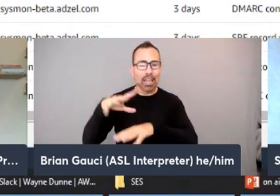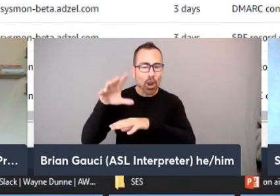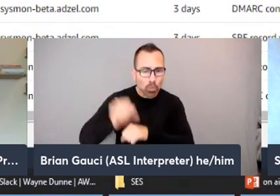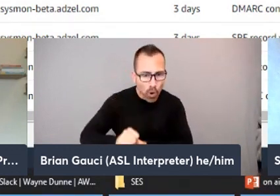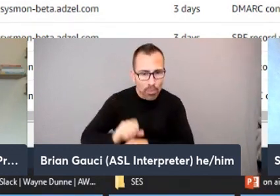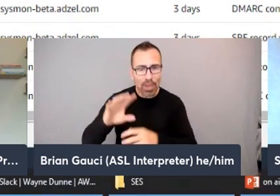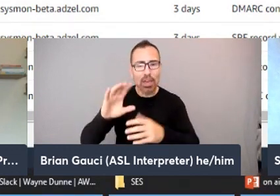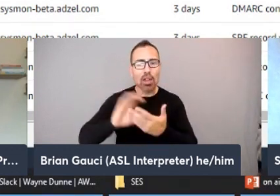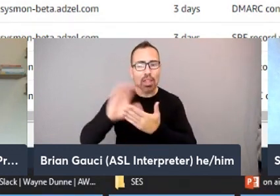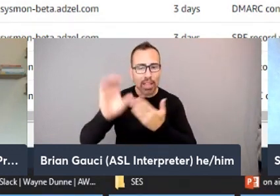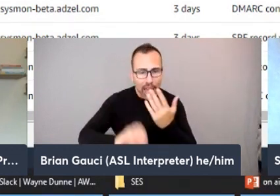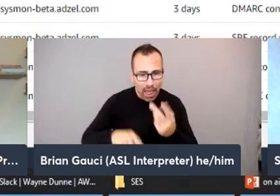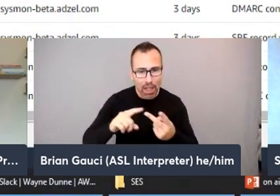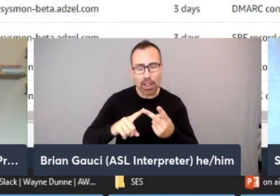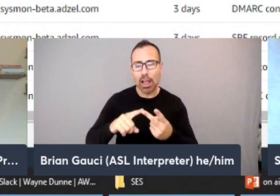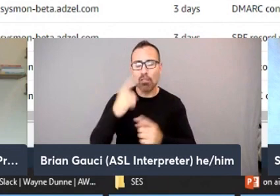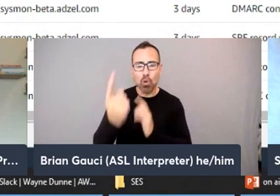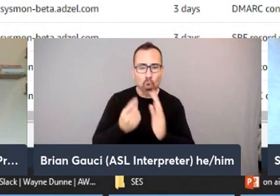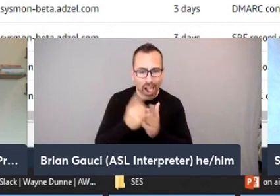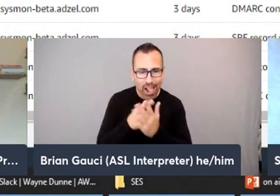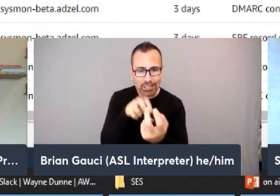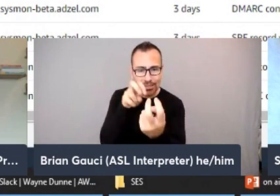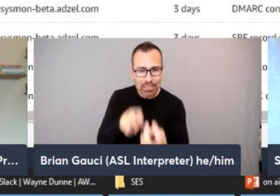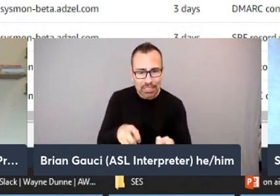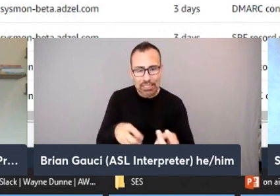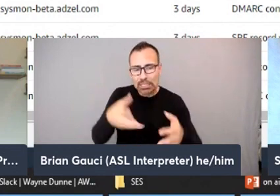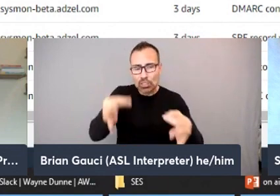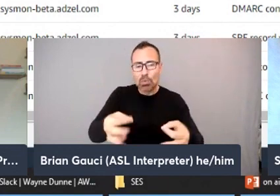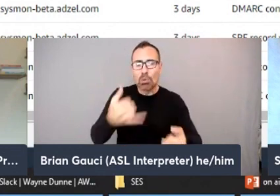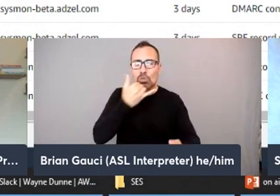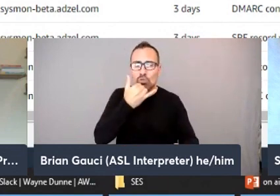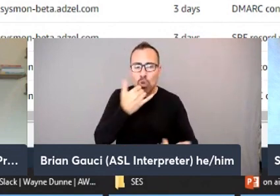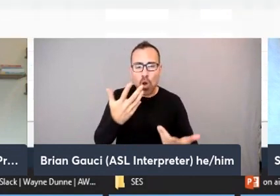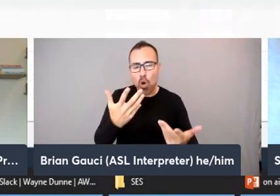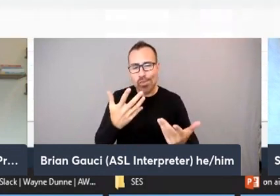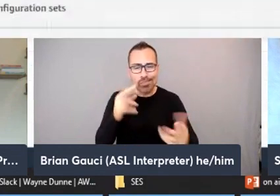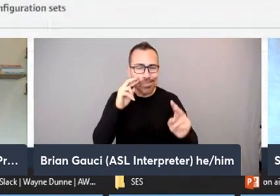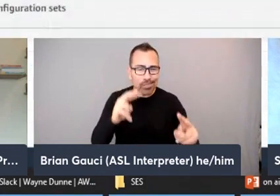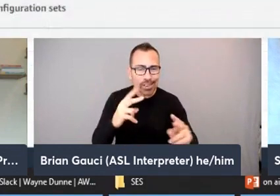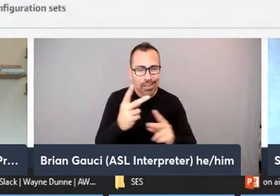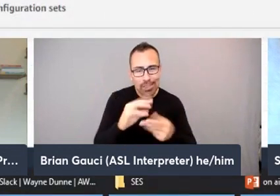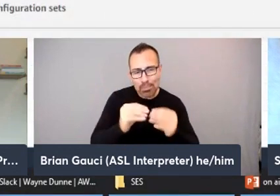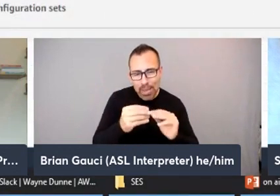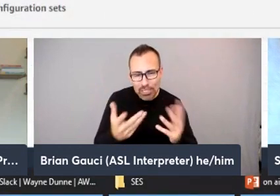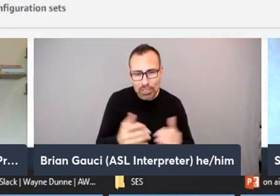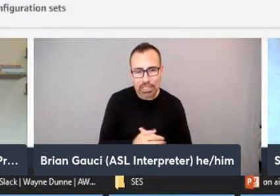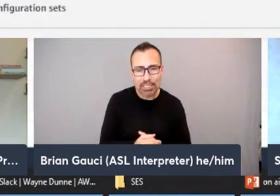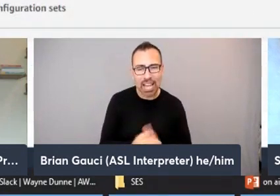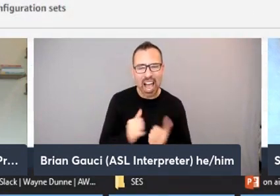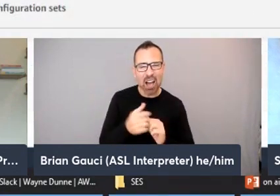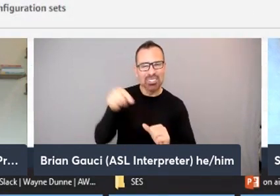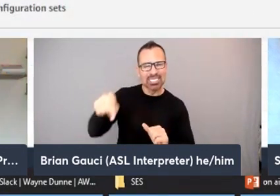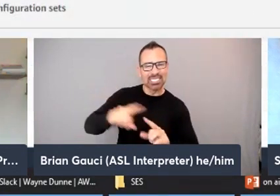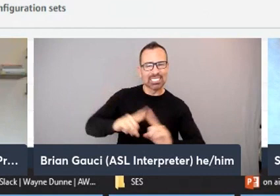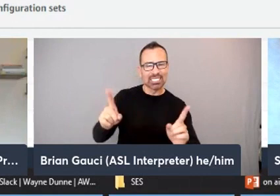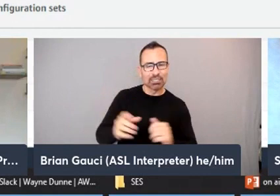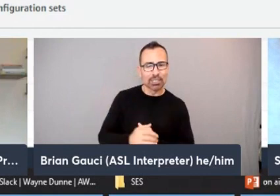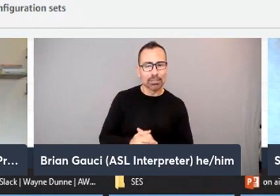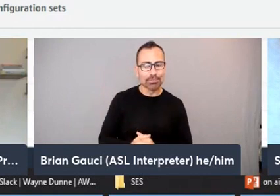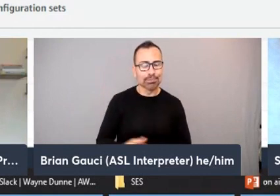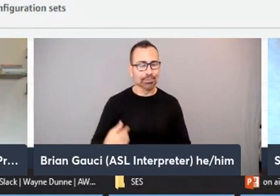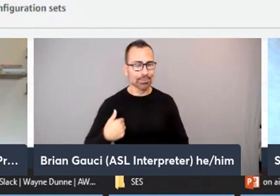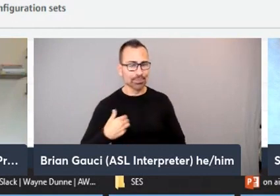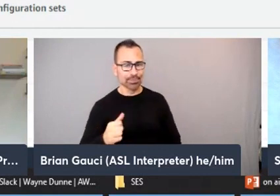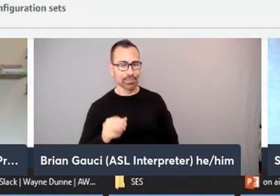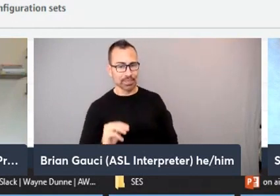figure out what's wrong, look at the metrics. How is this different from that? Yeah, and that's something we hear a lot. A lot of customers will go out there and